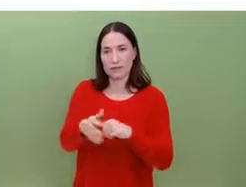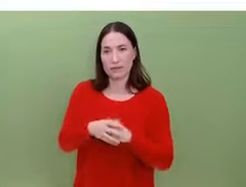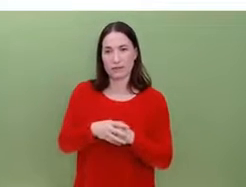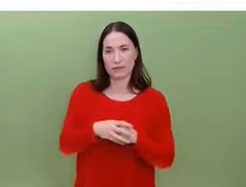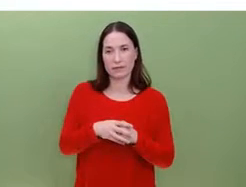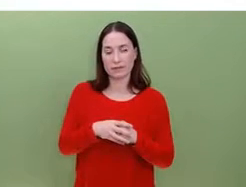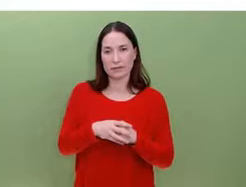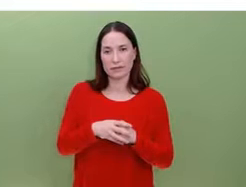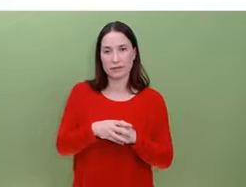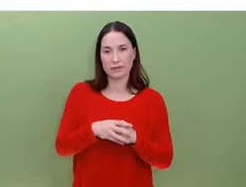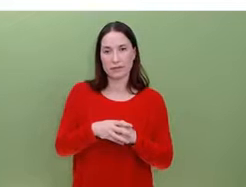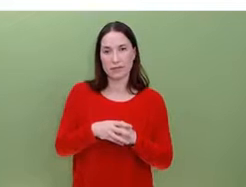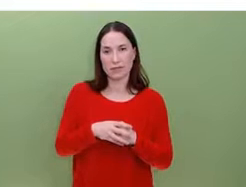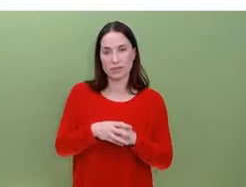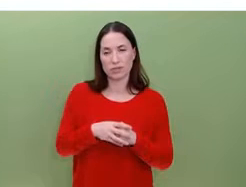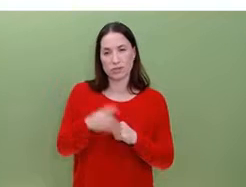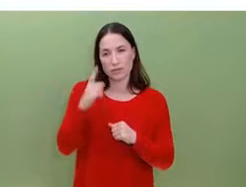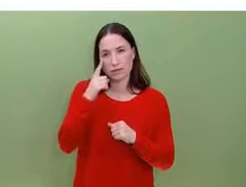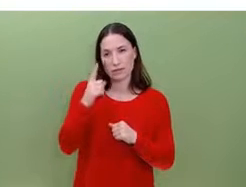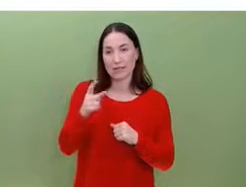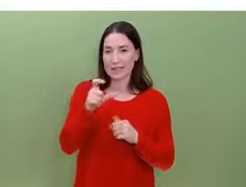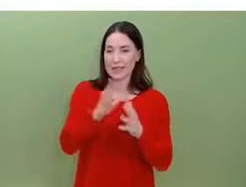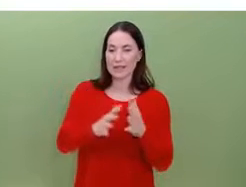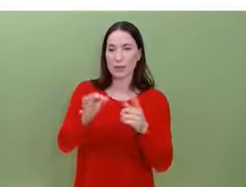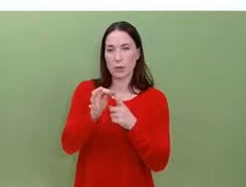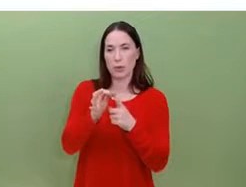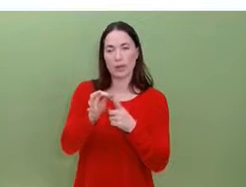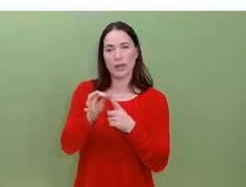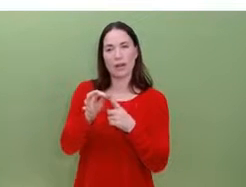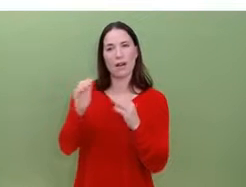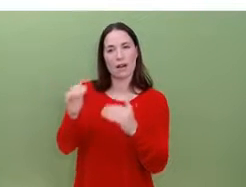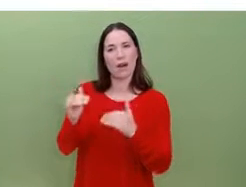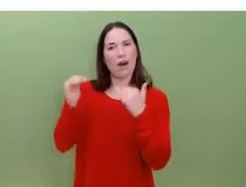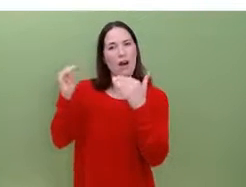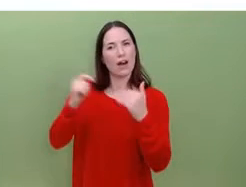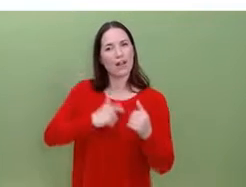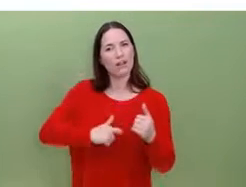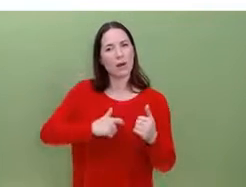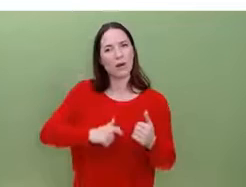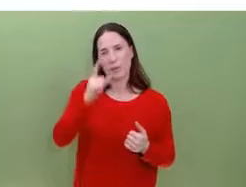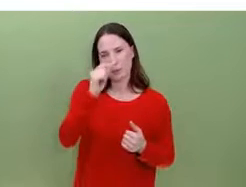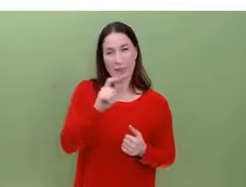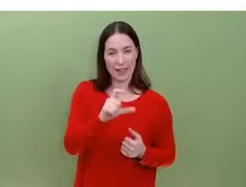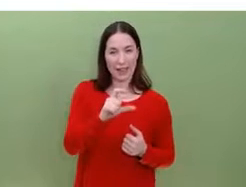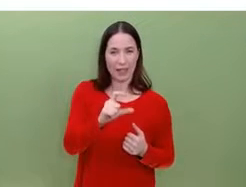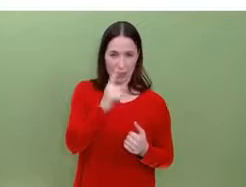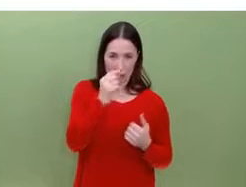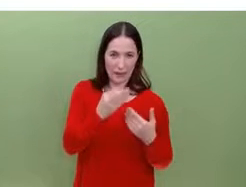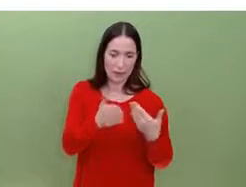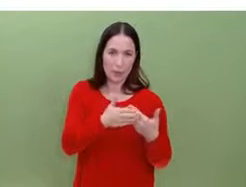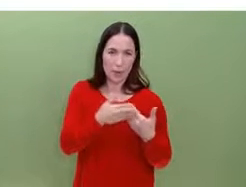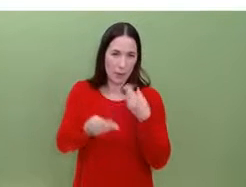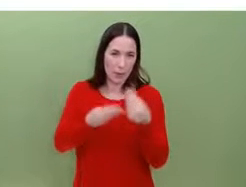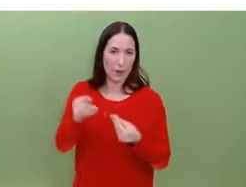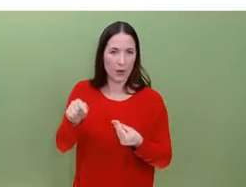a high CWP role. I'm sure Catherine could probably explain far more about that. But I think the